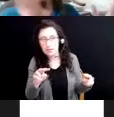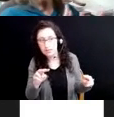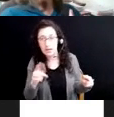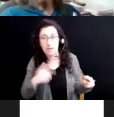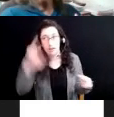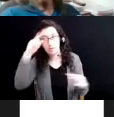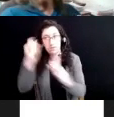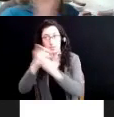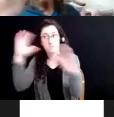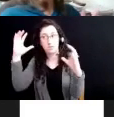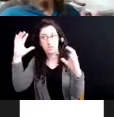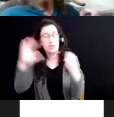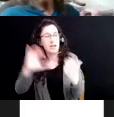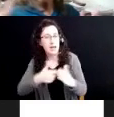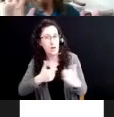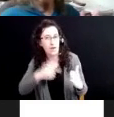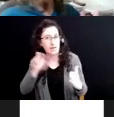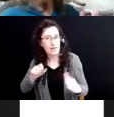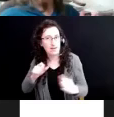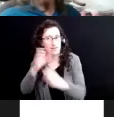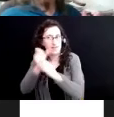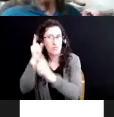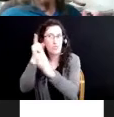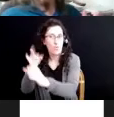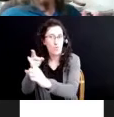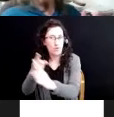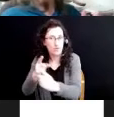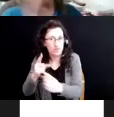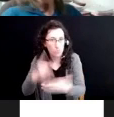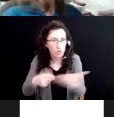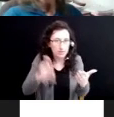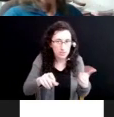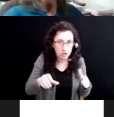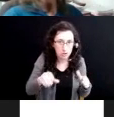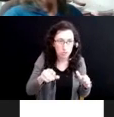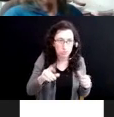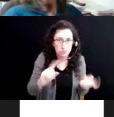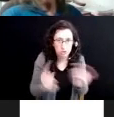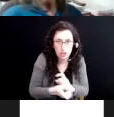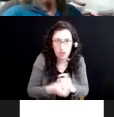what actions need to be taken to reach your desired future condition.